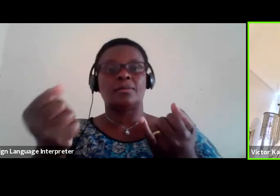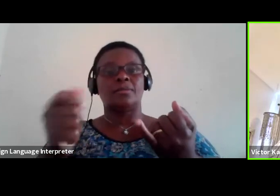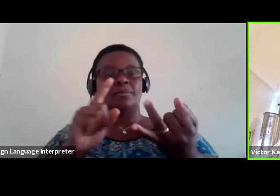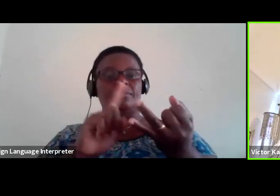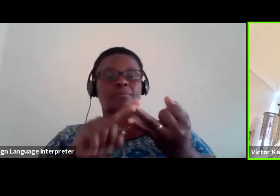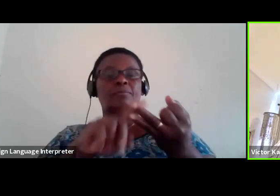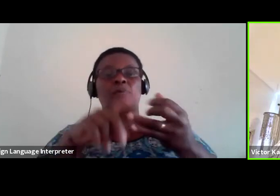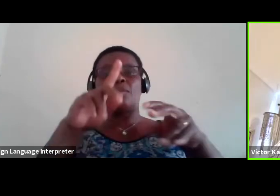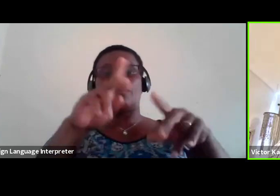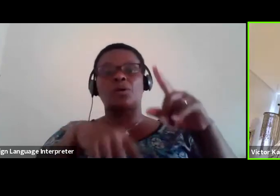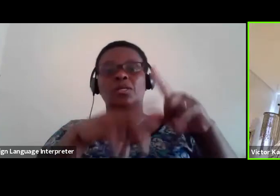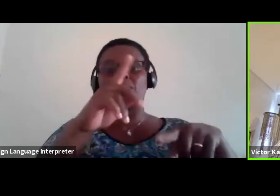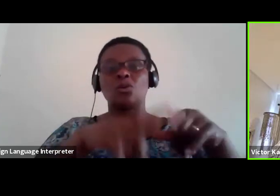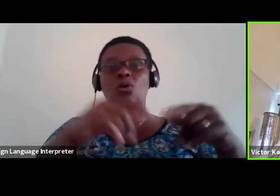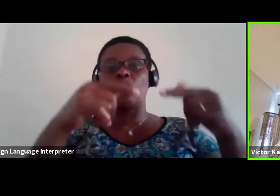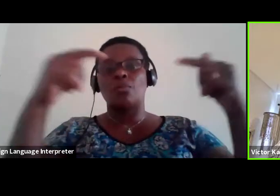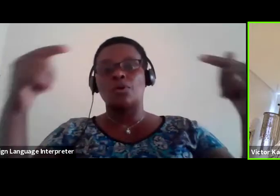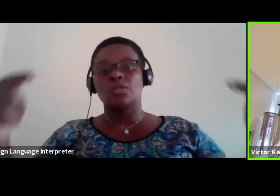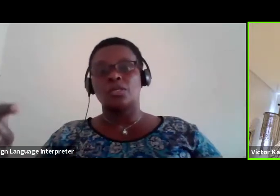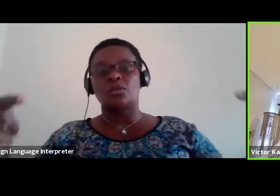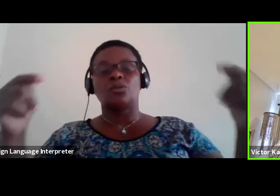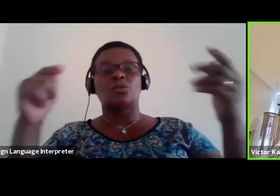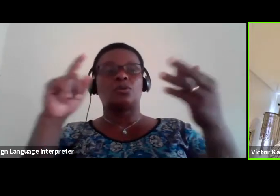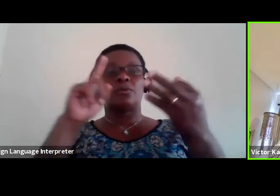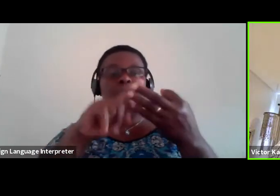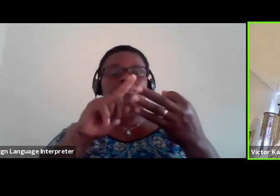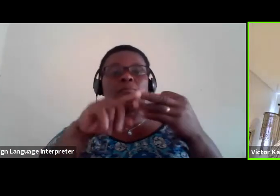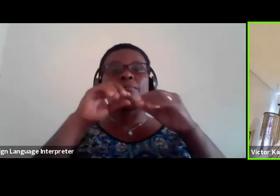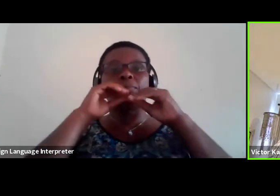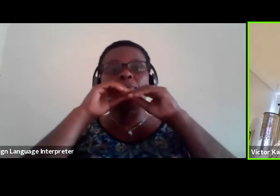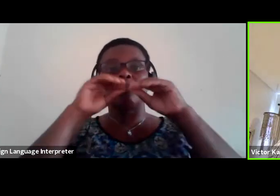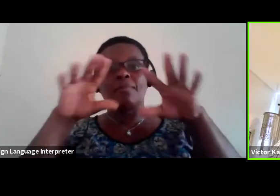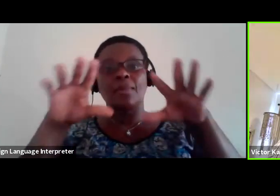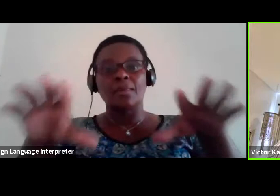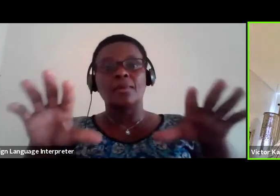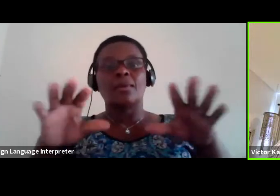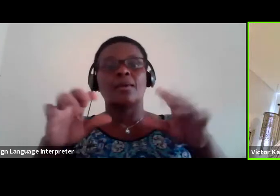media or investigative journalists, civil society